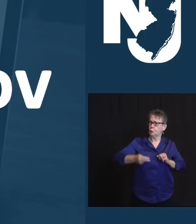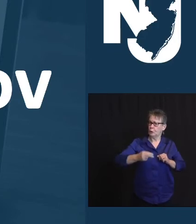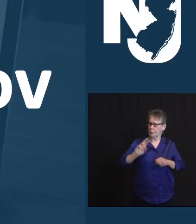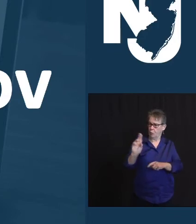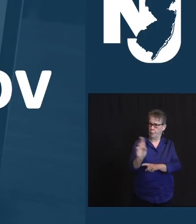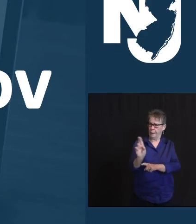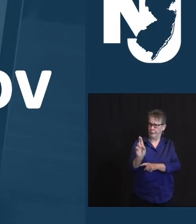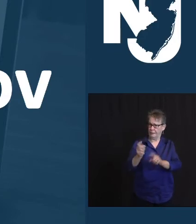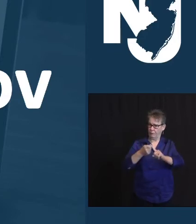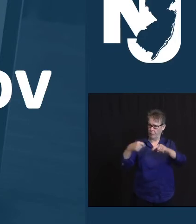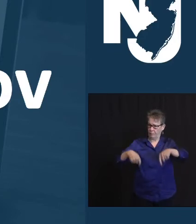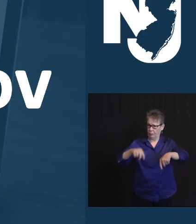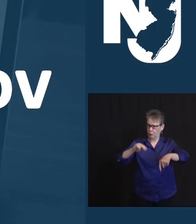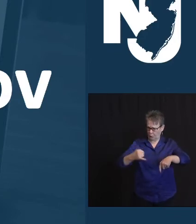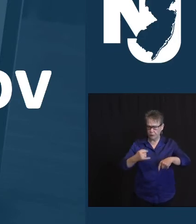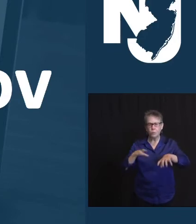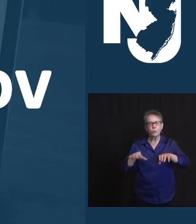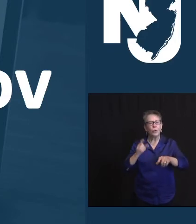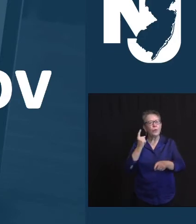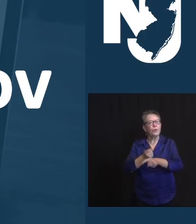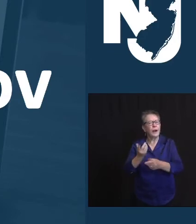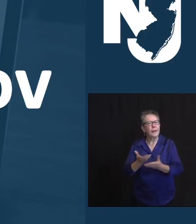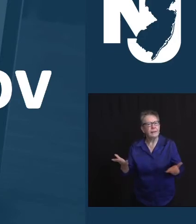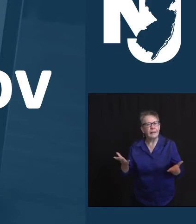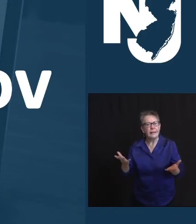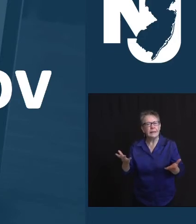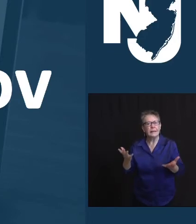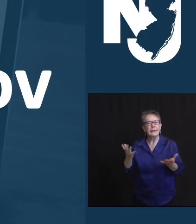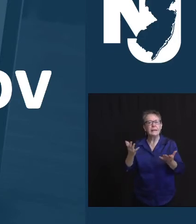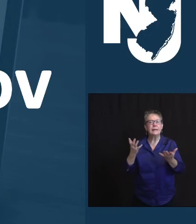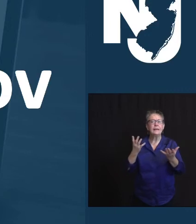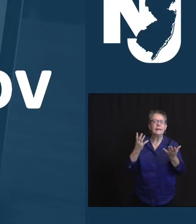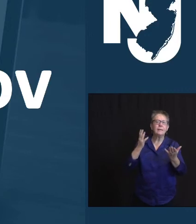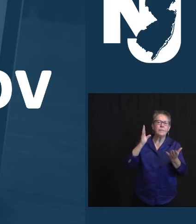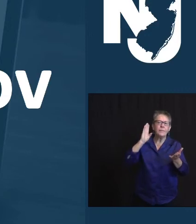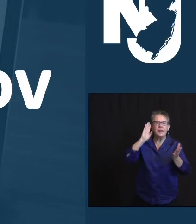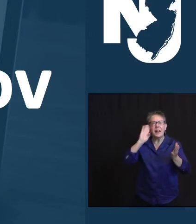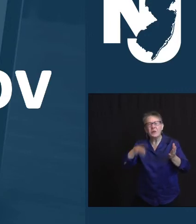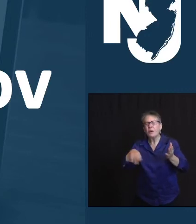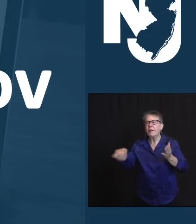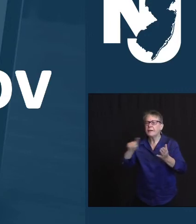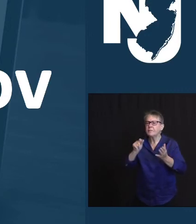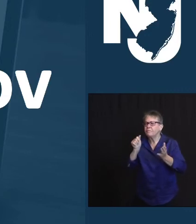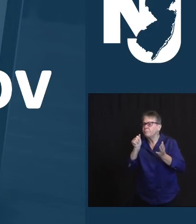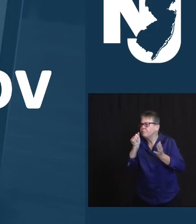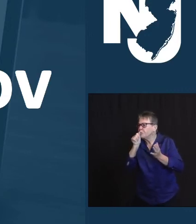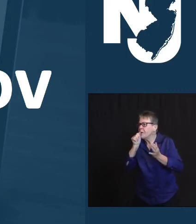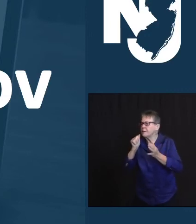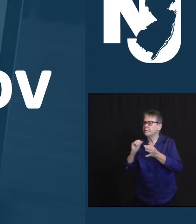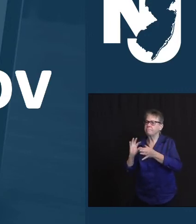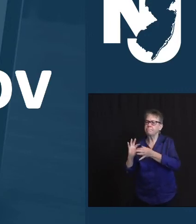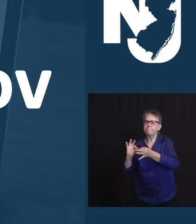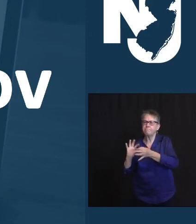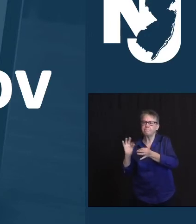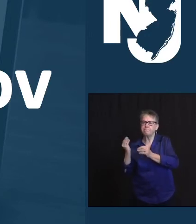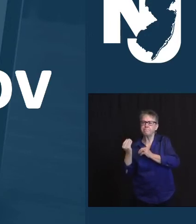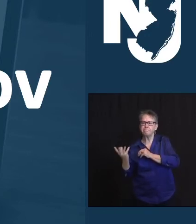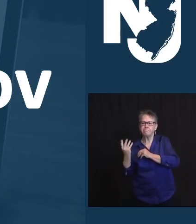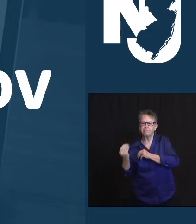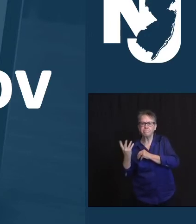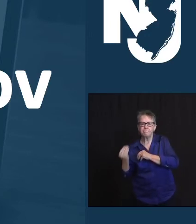privately share their misgivings about the rabbit hole their colleagues are preparing to drag our nation and the Constitution down, and